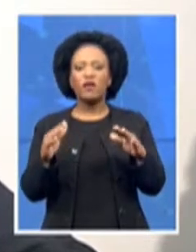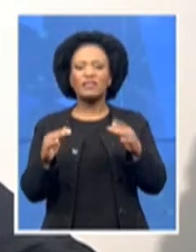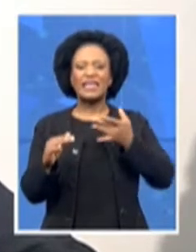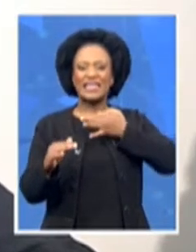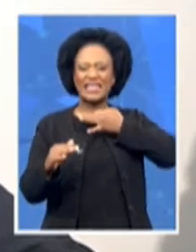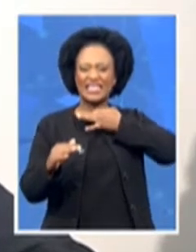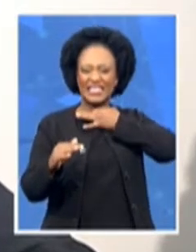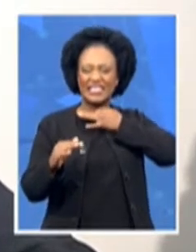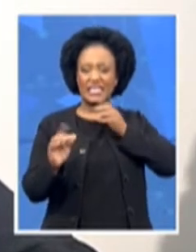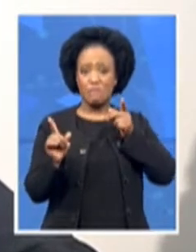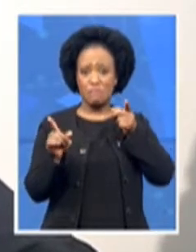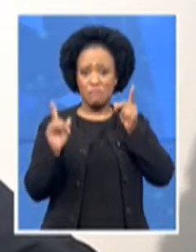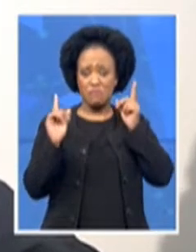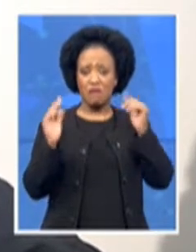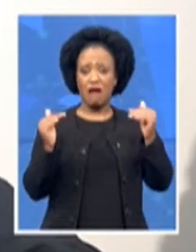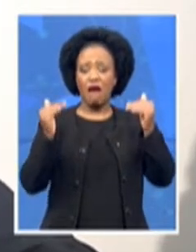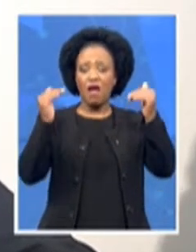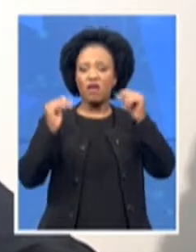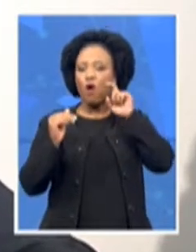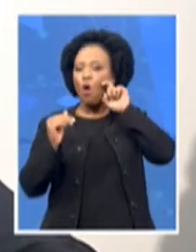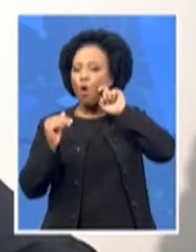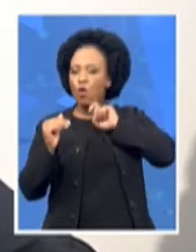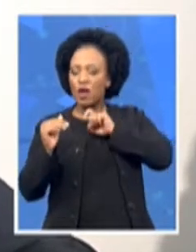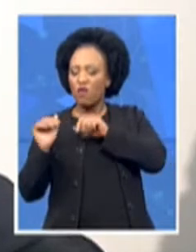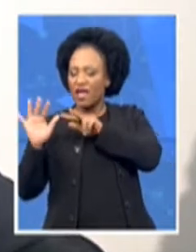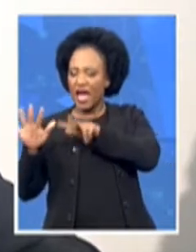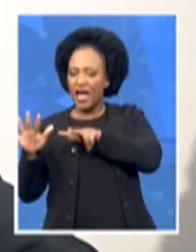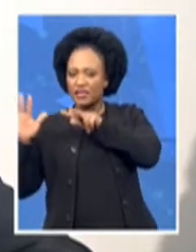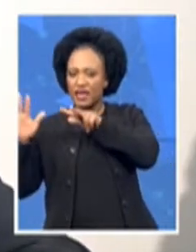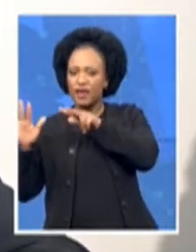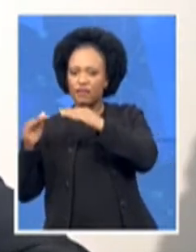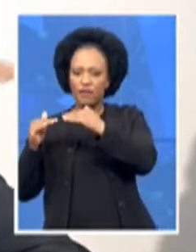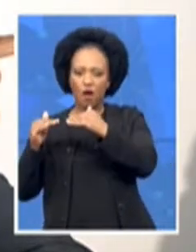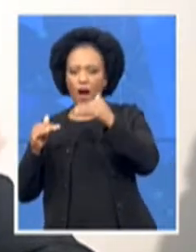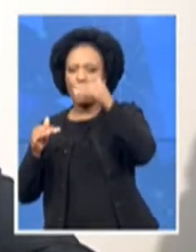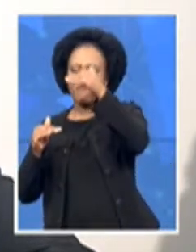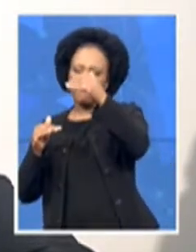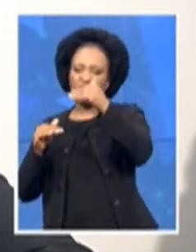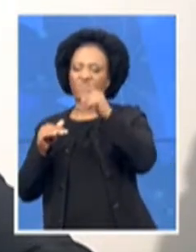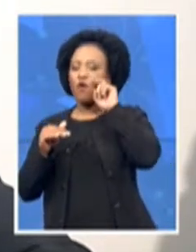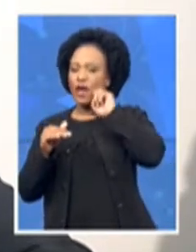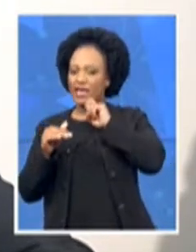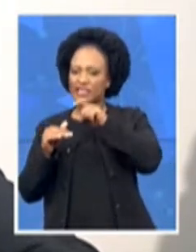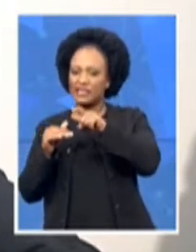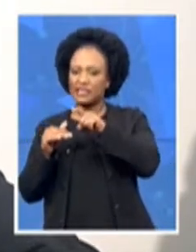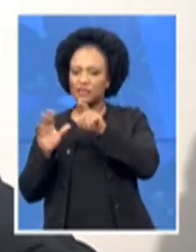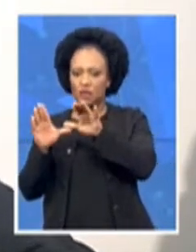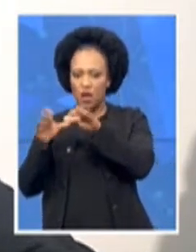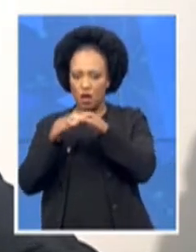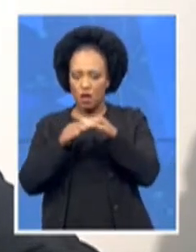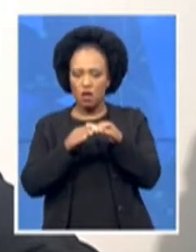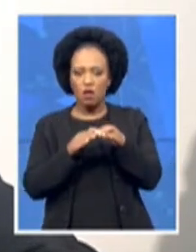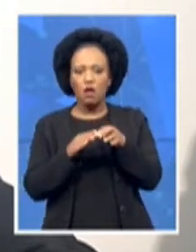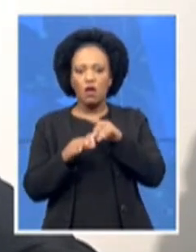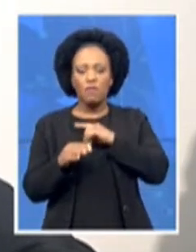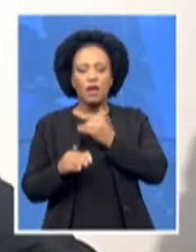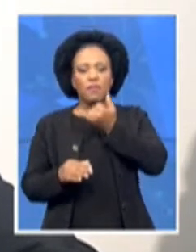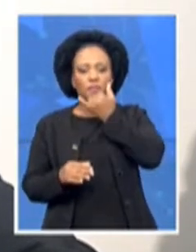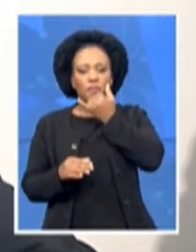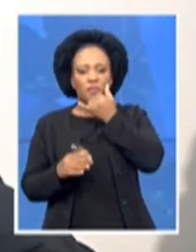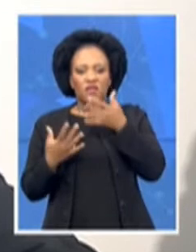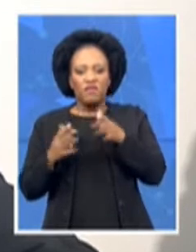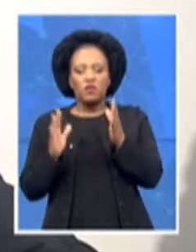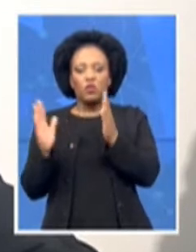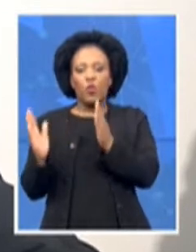years and over. And even there, that's why I'm happy with the way they've arranged the queues for the